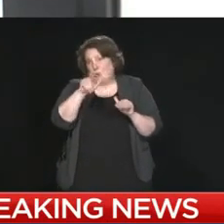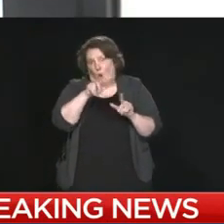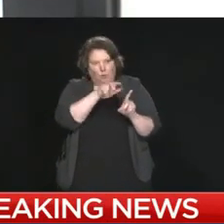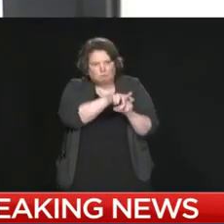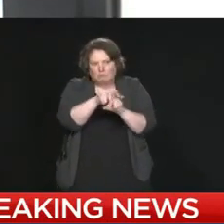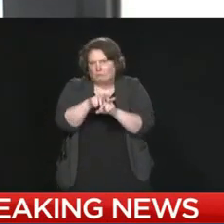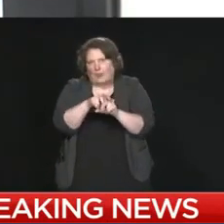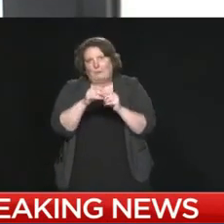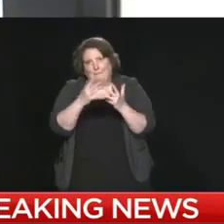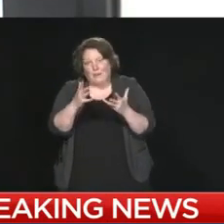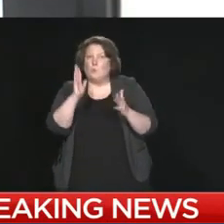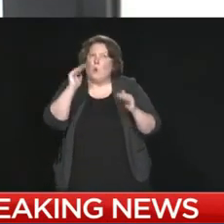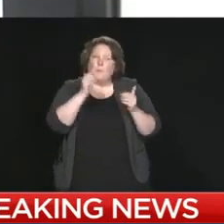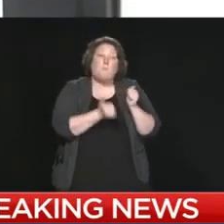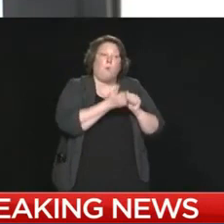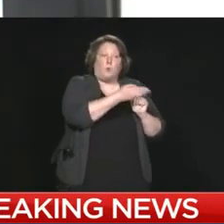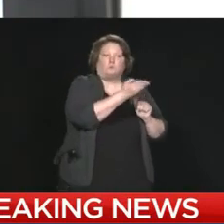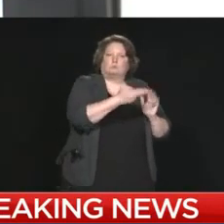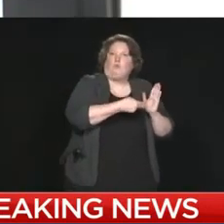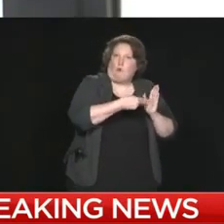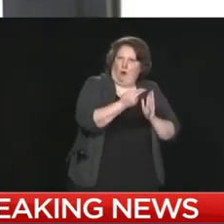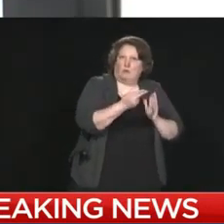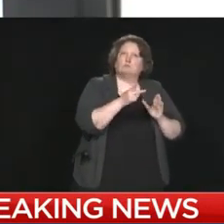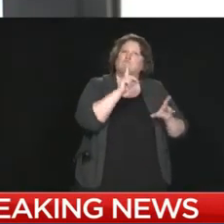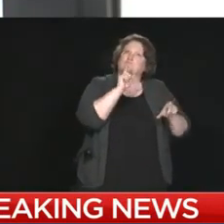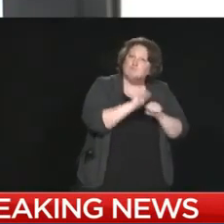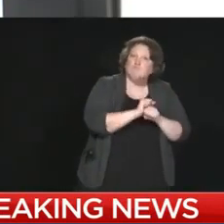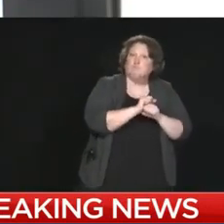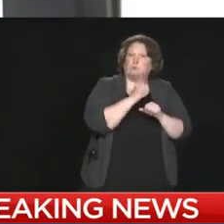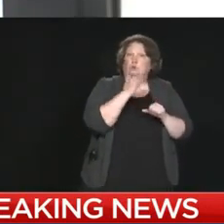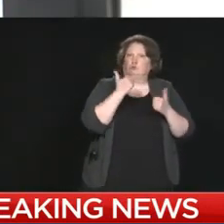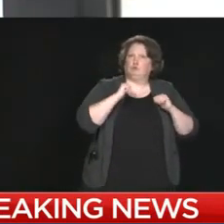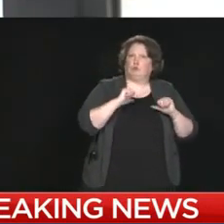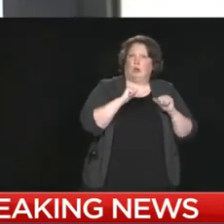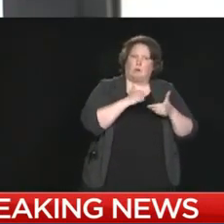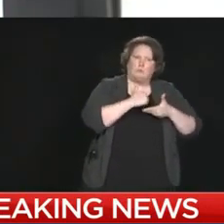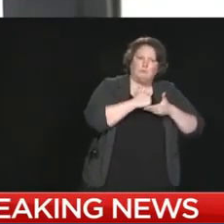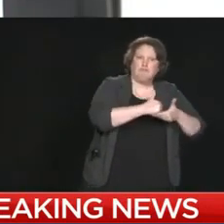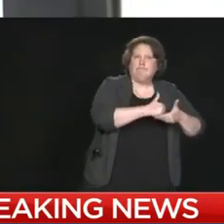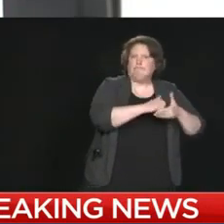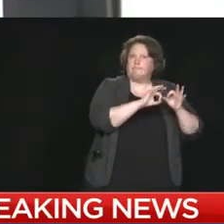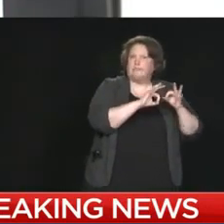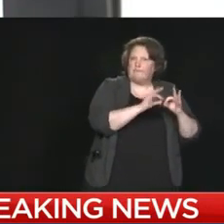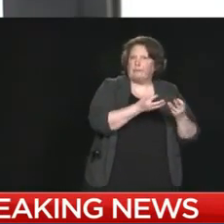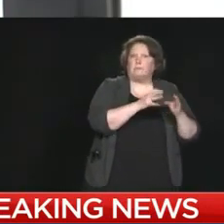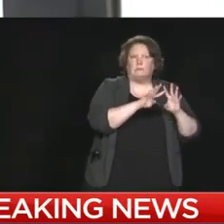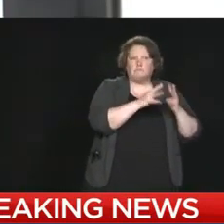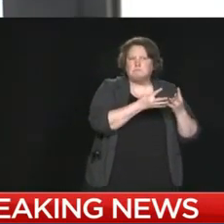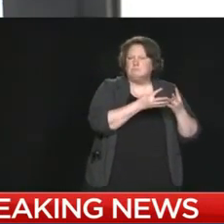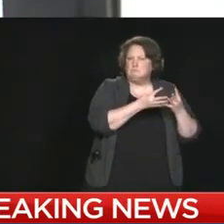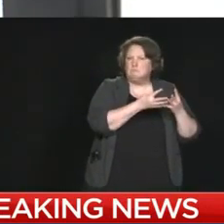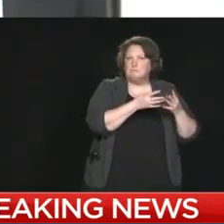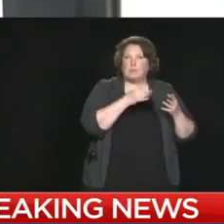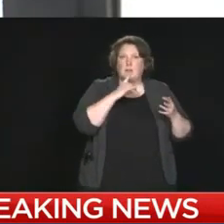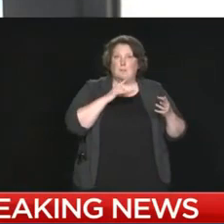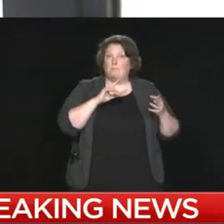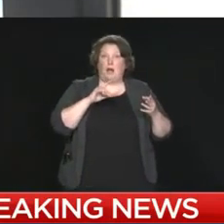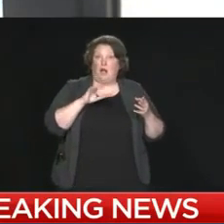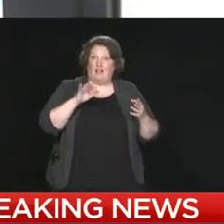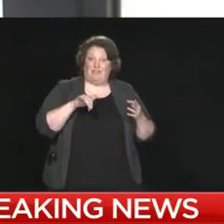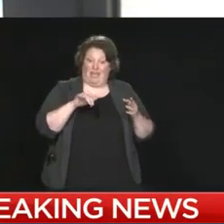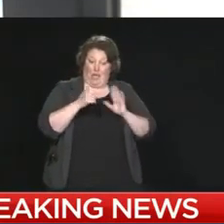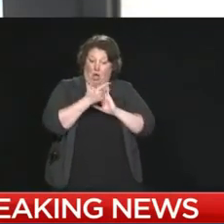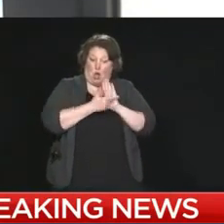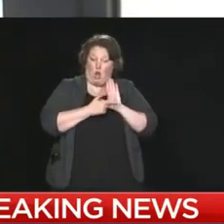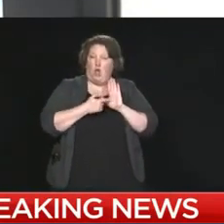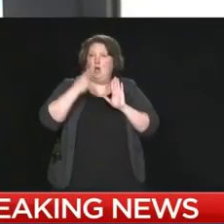of good faith and just trying to support their families and trying to do the right things to get us all through this. But we do need the tools to go after those